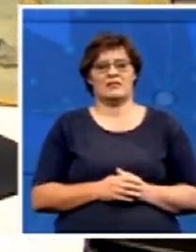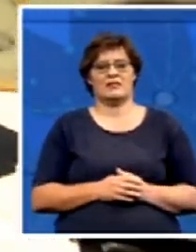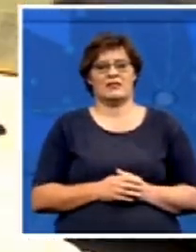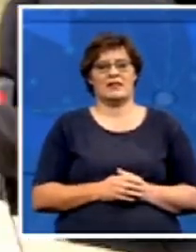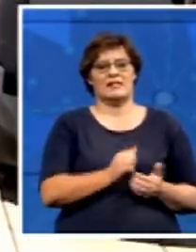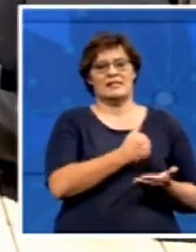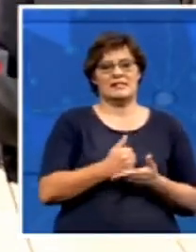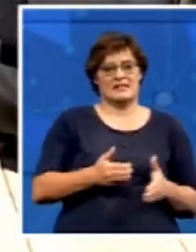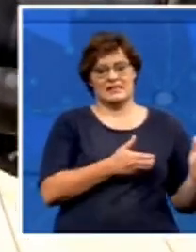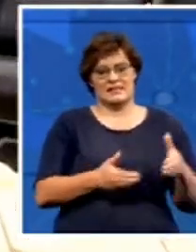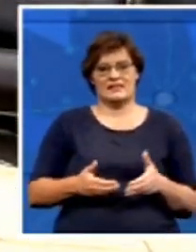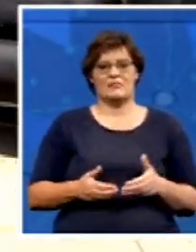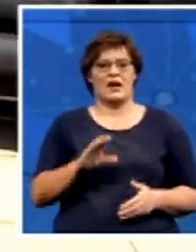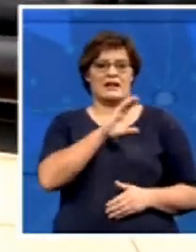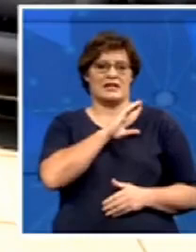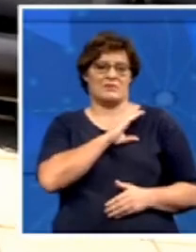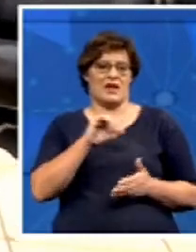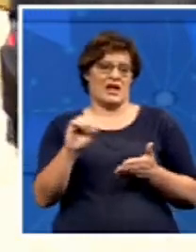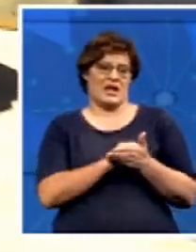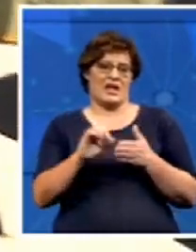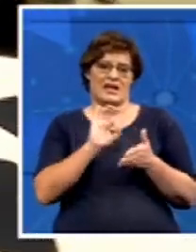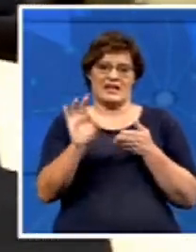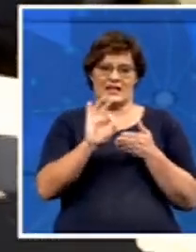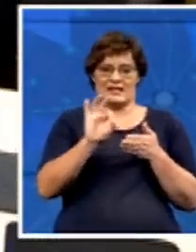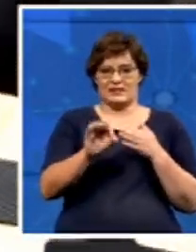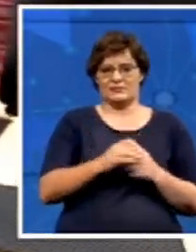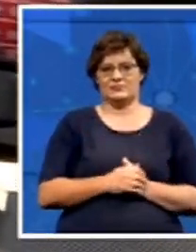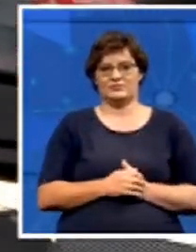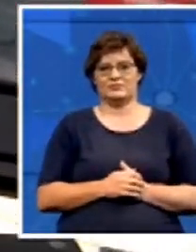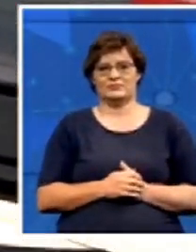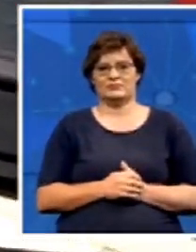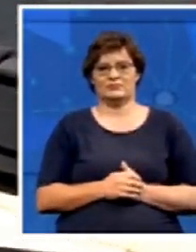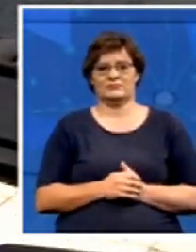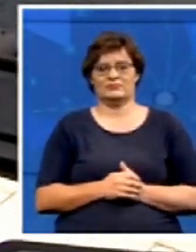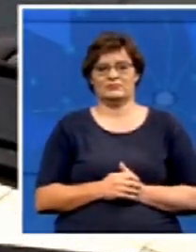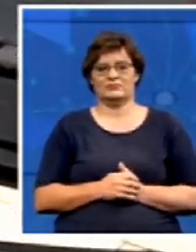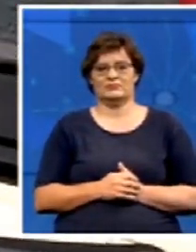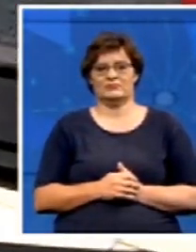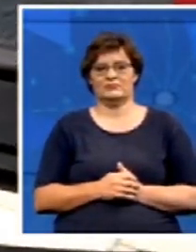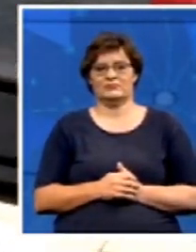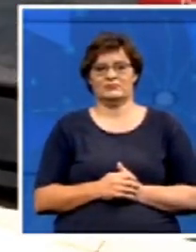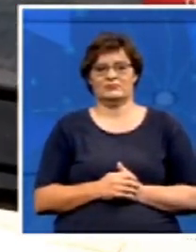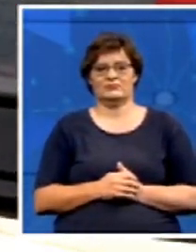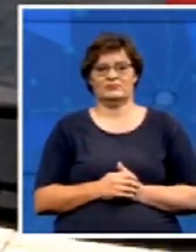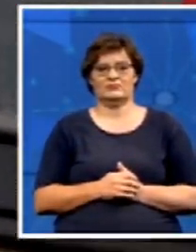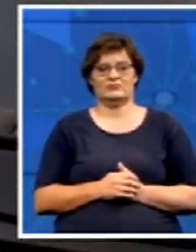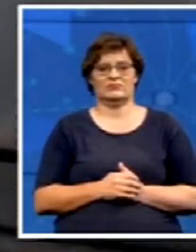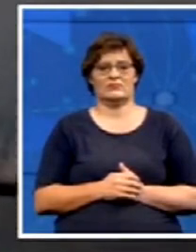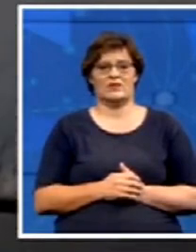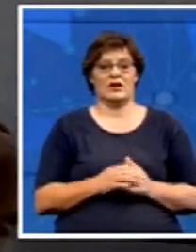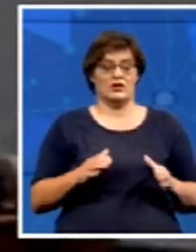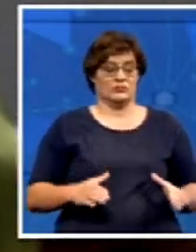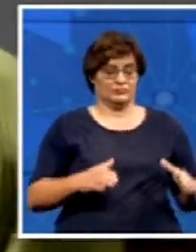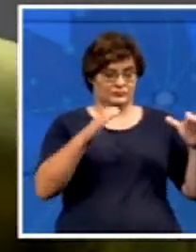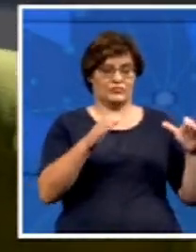customer. And you'll have a look there, I guess, through the JoJo tank, the cars that they managed to wash